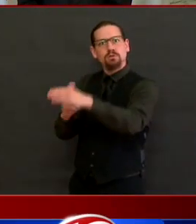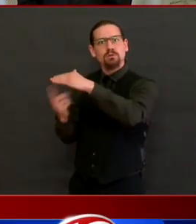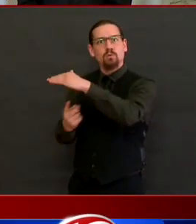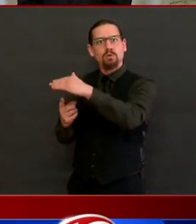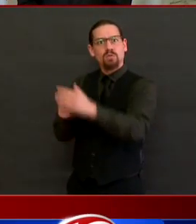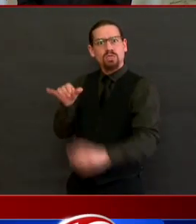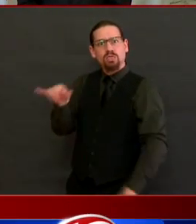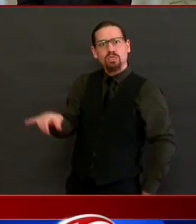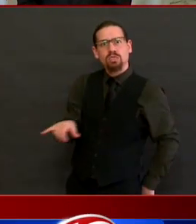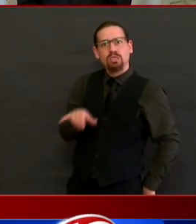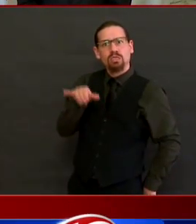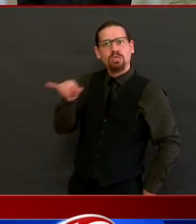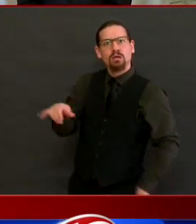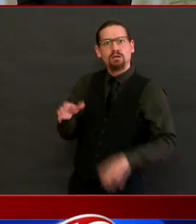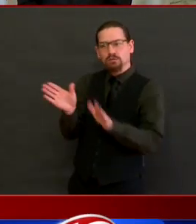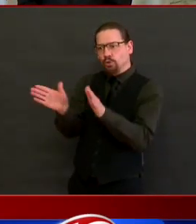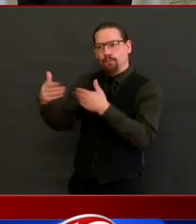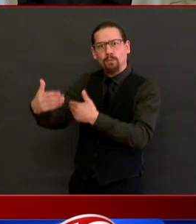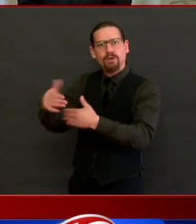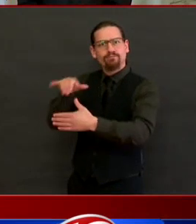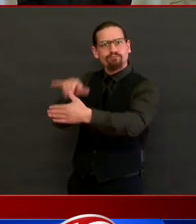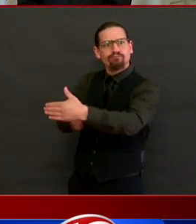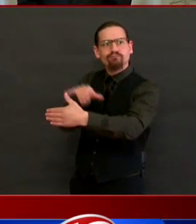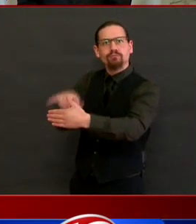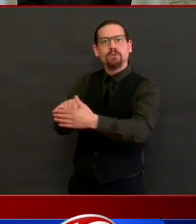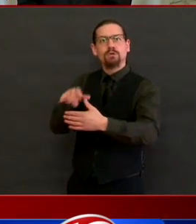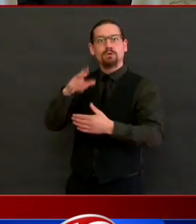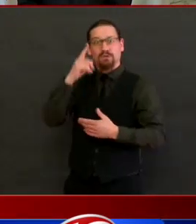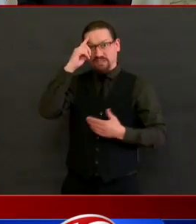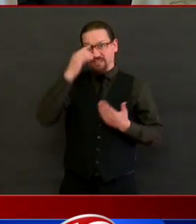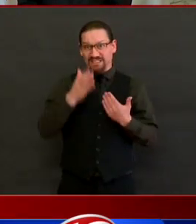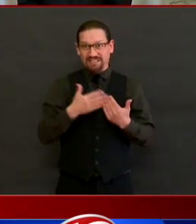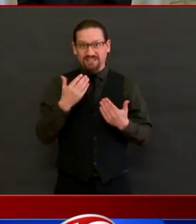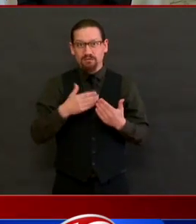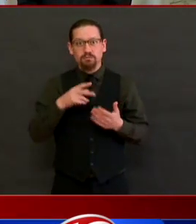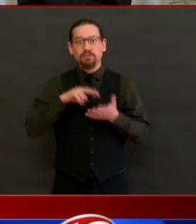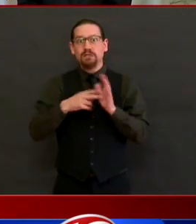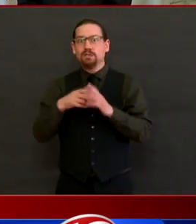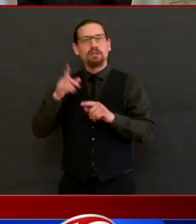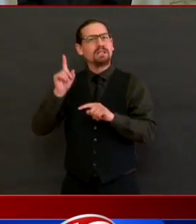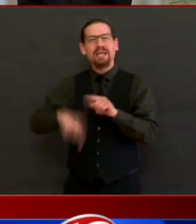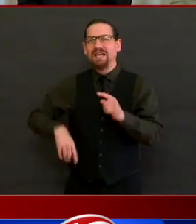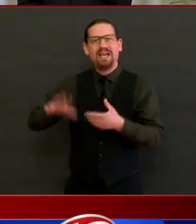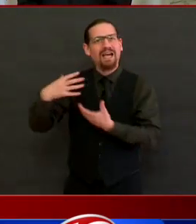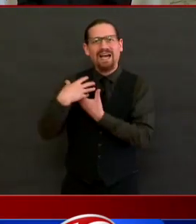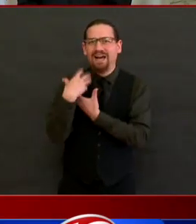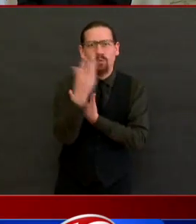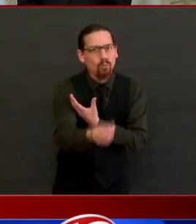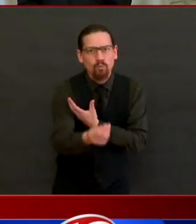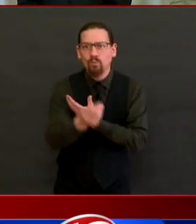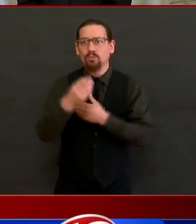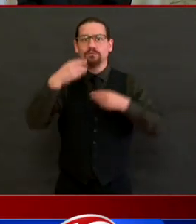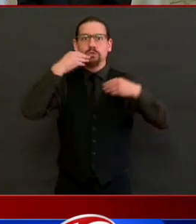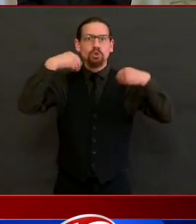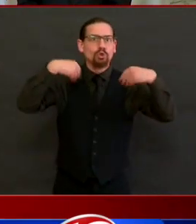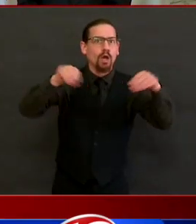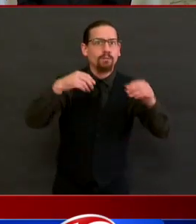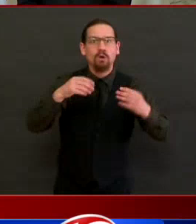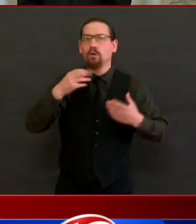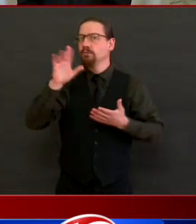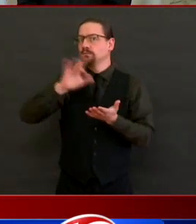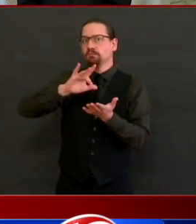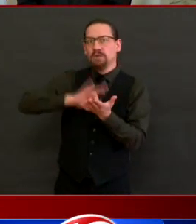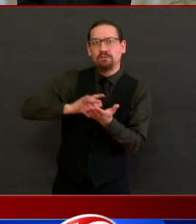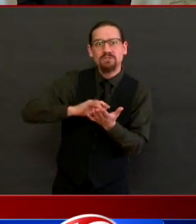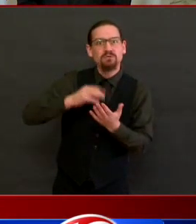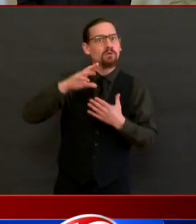pharmacy, check in on you, track your symptoms, etc. So over the last 6 weeks, Rose and her team